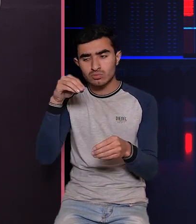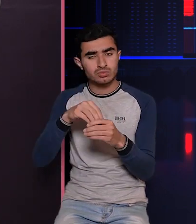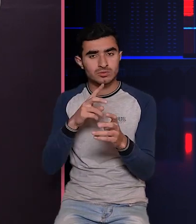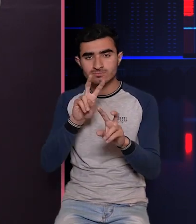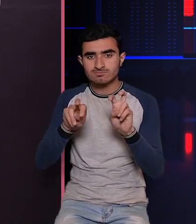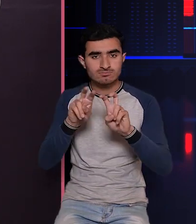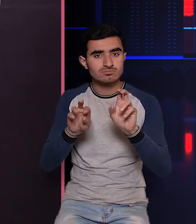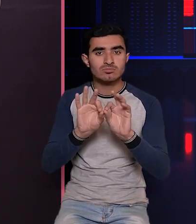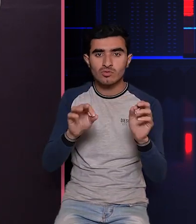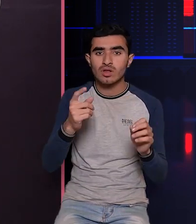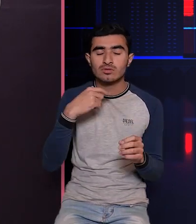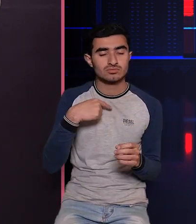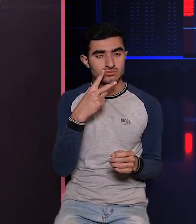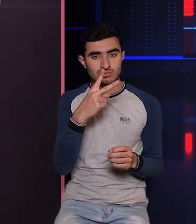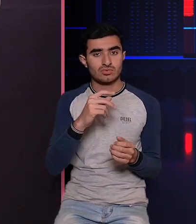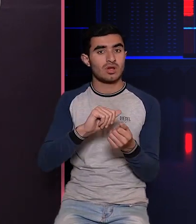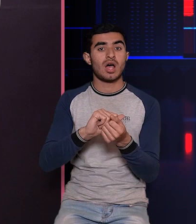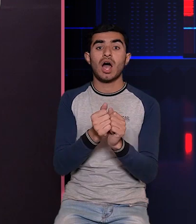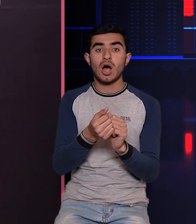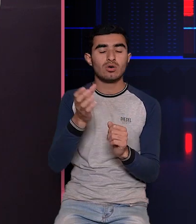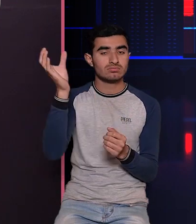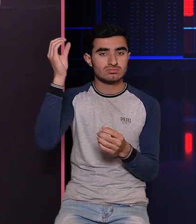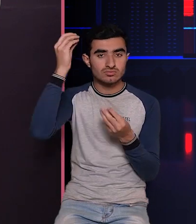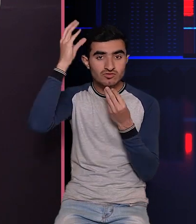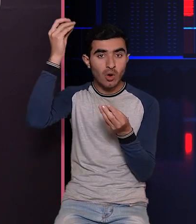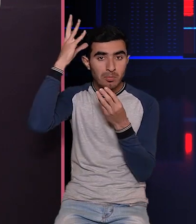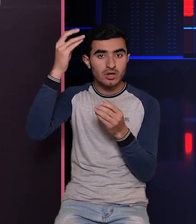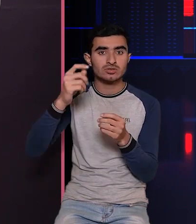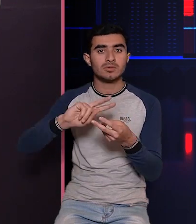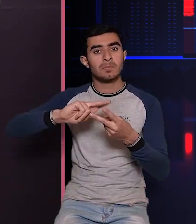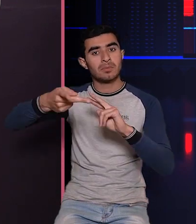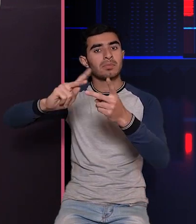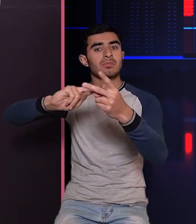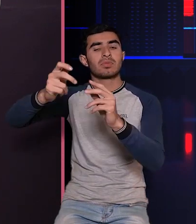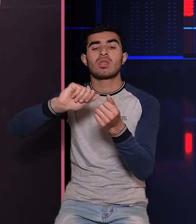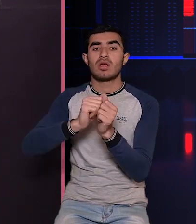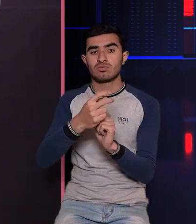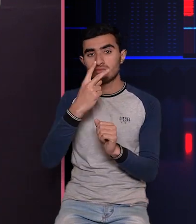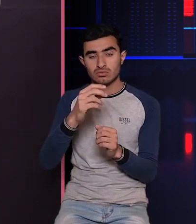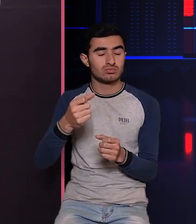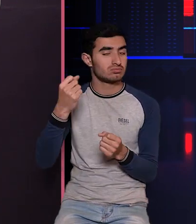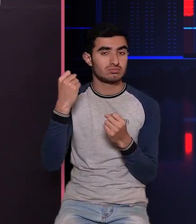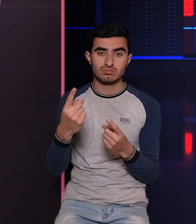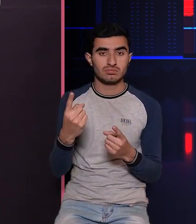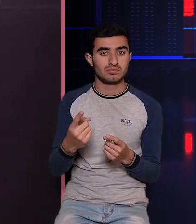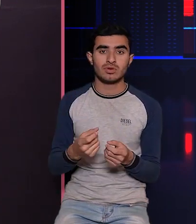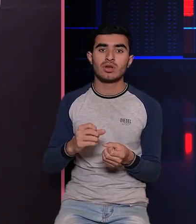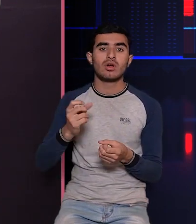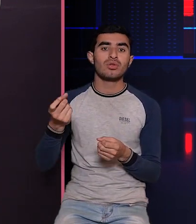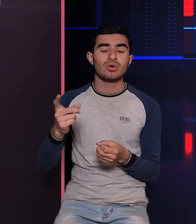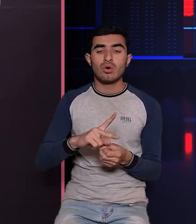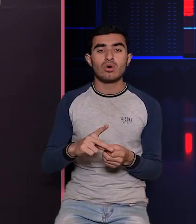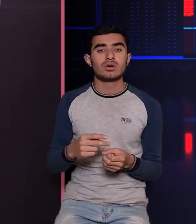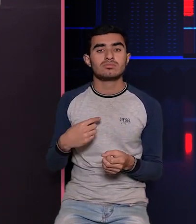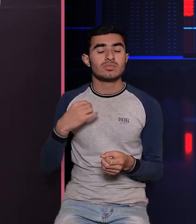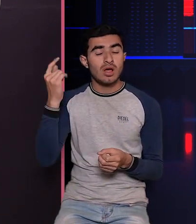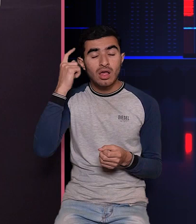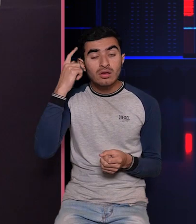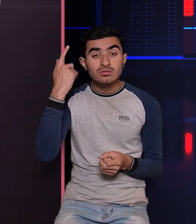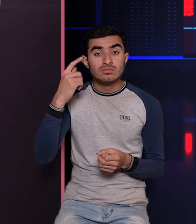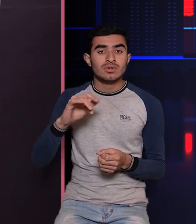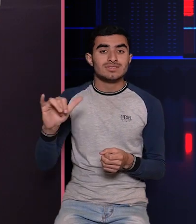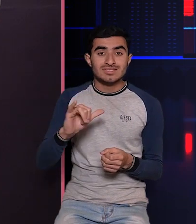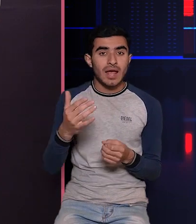knowledge transferred, how knowledge was carried, how knowledge was discovered. And I think these kind of places that the